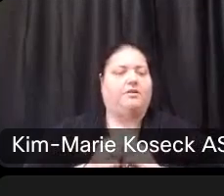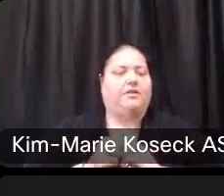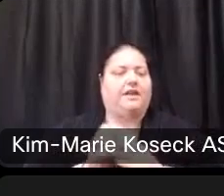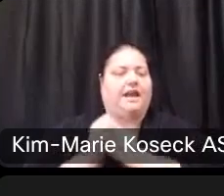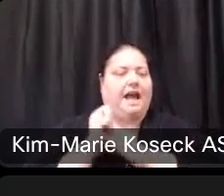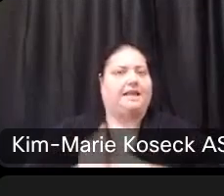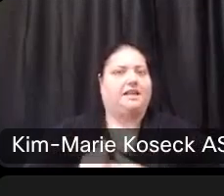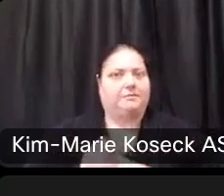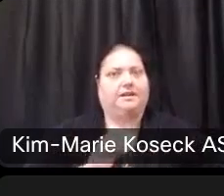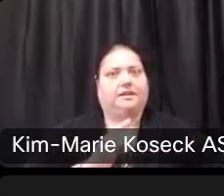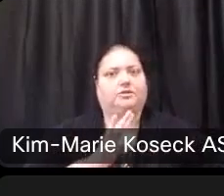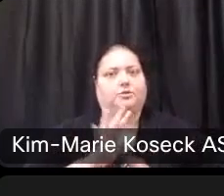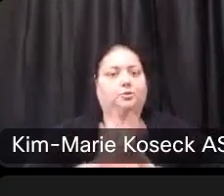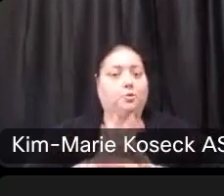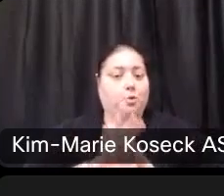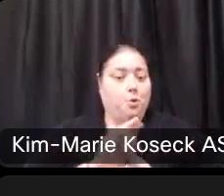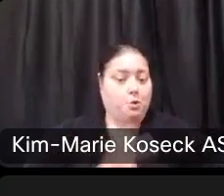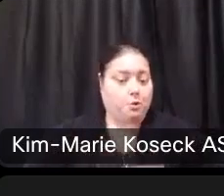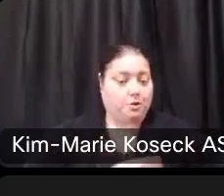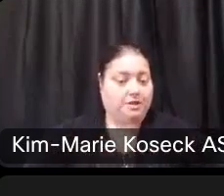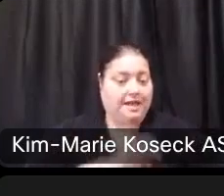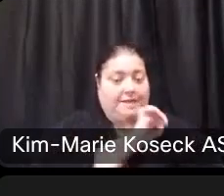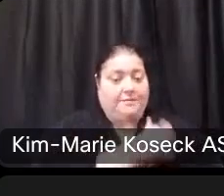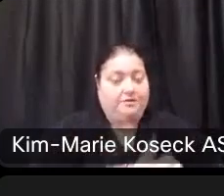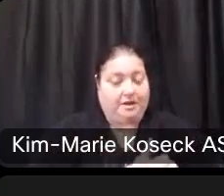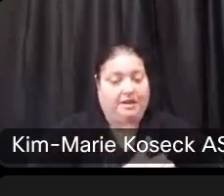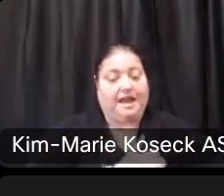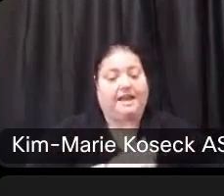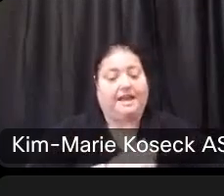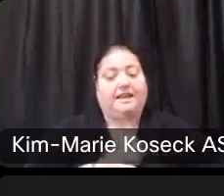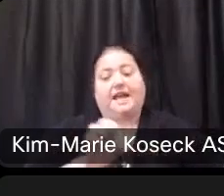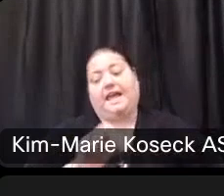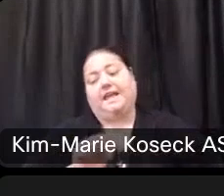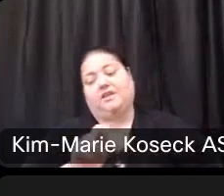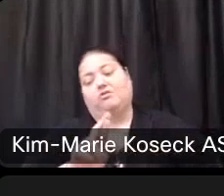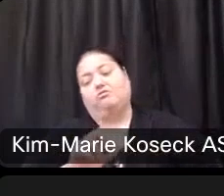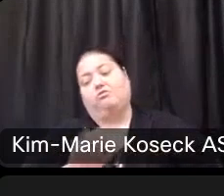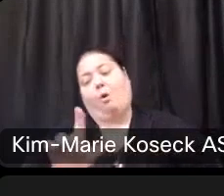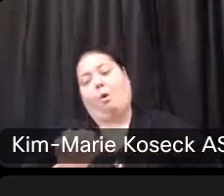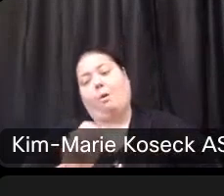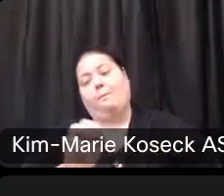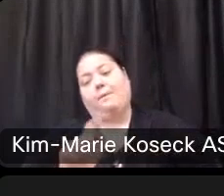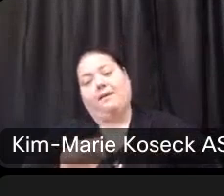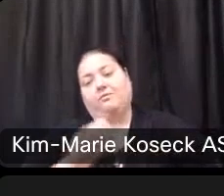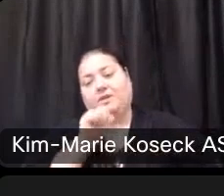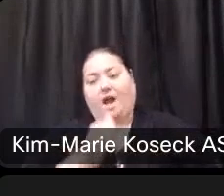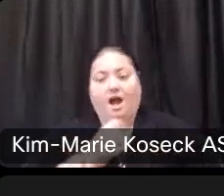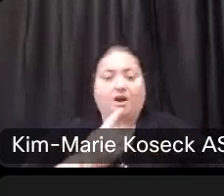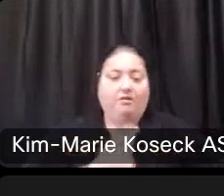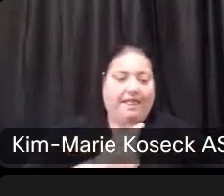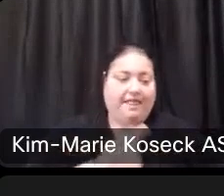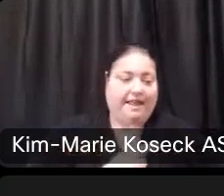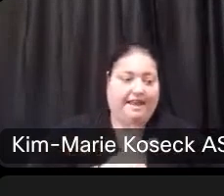school nurses, administrators, and enrollment staff, so families like mine are not incorrectly flagged